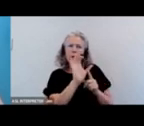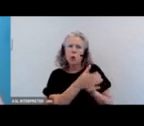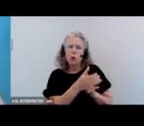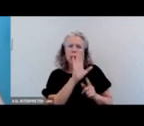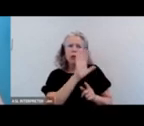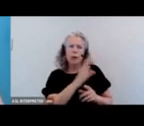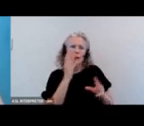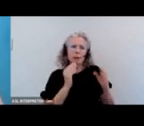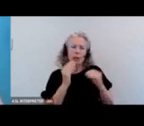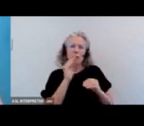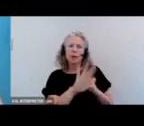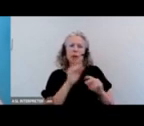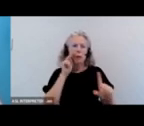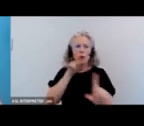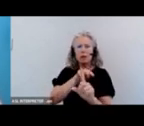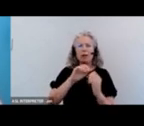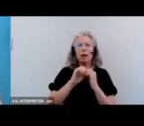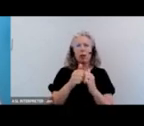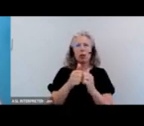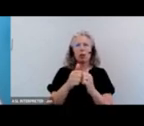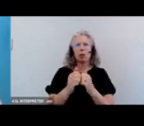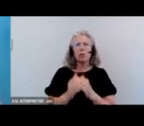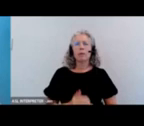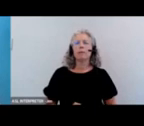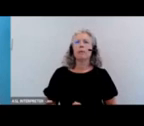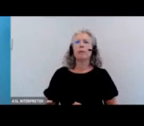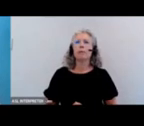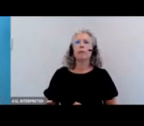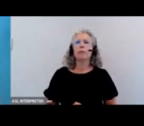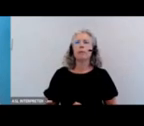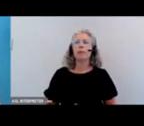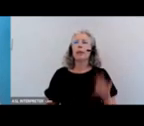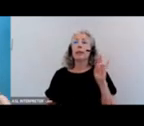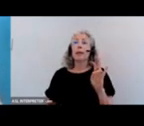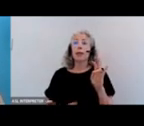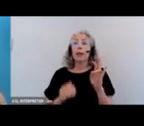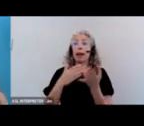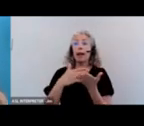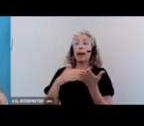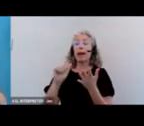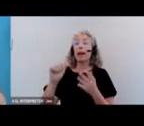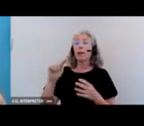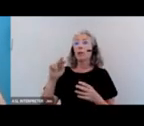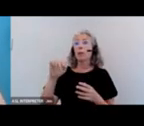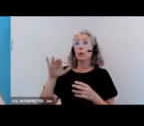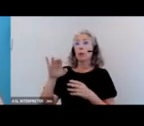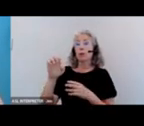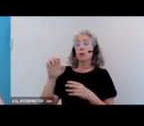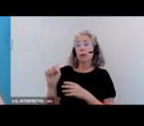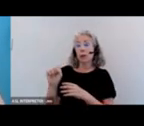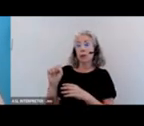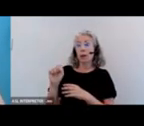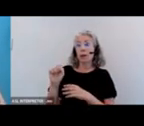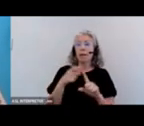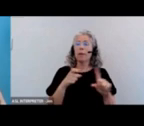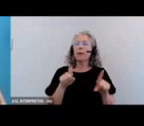their experiences, their perspective? So the seven attributes actually came from the same document as the eight